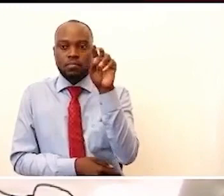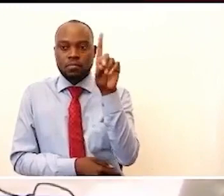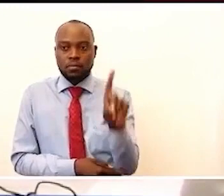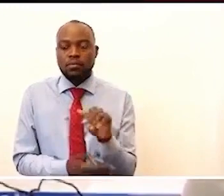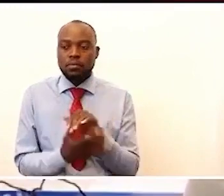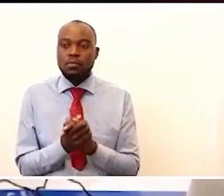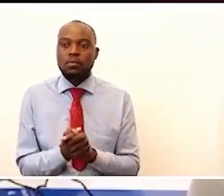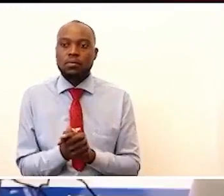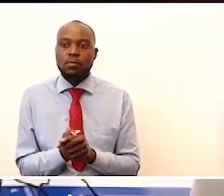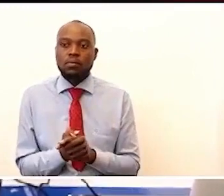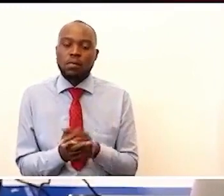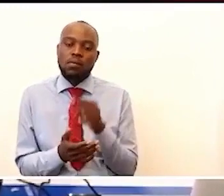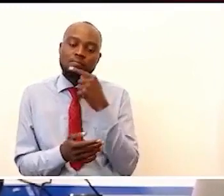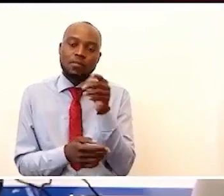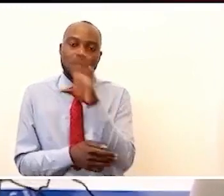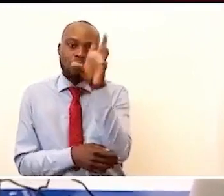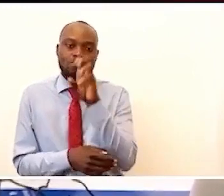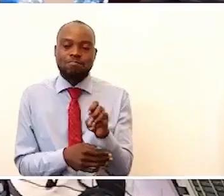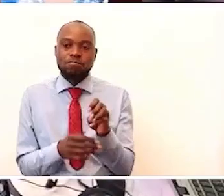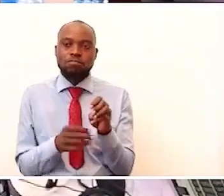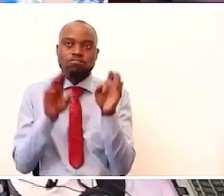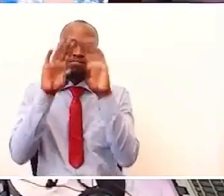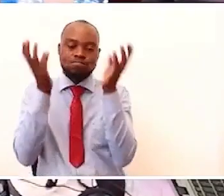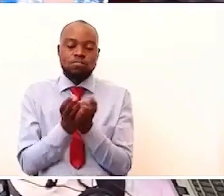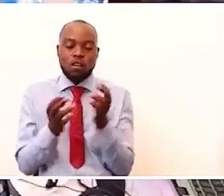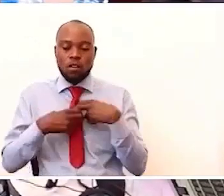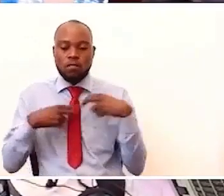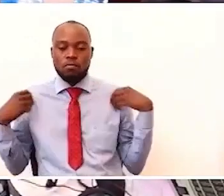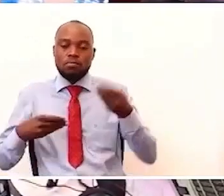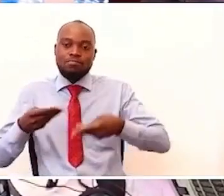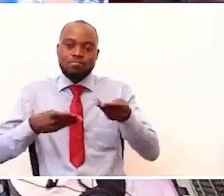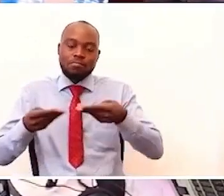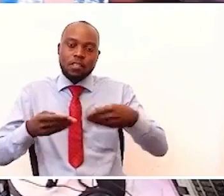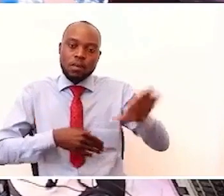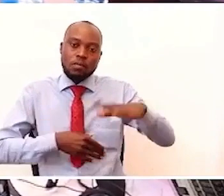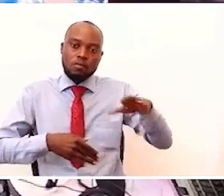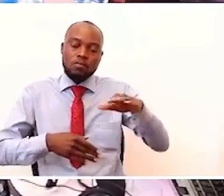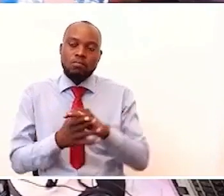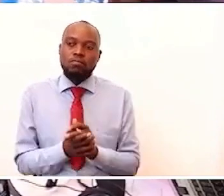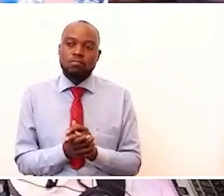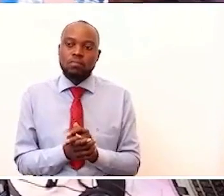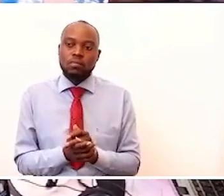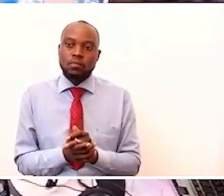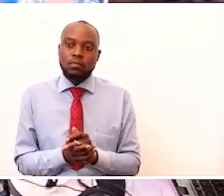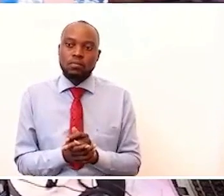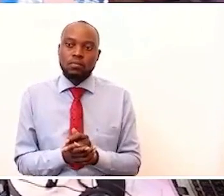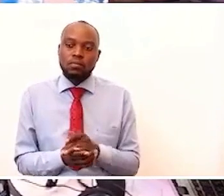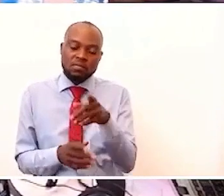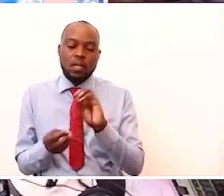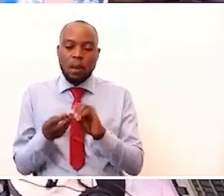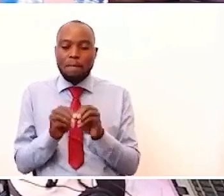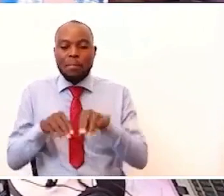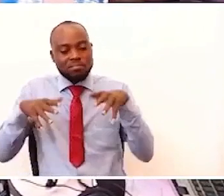sense, I think you mentioned the African Continental Free Trade Area. In a practical sense, how can we replicate the success that